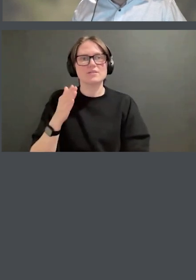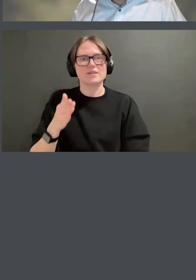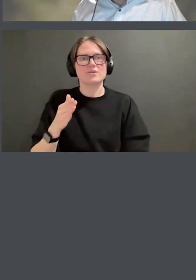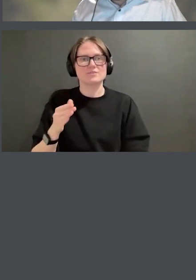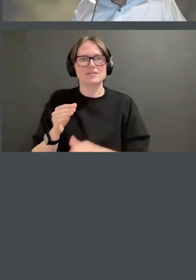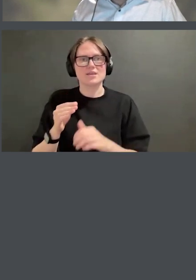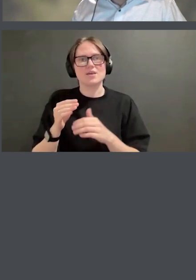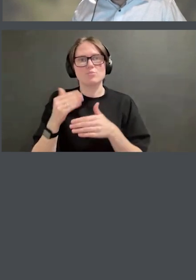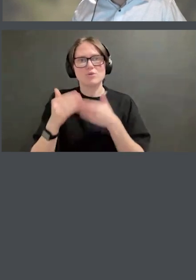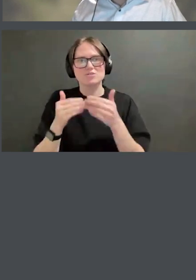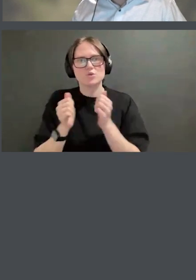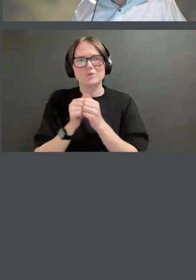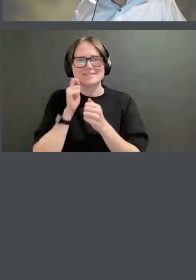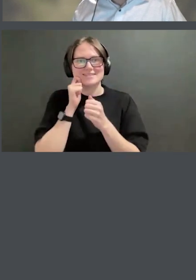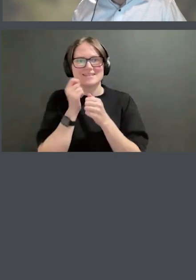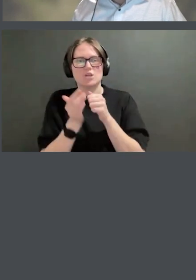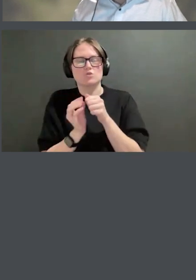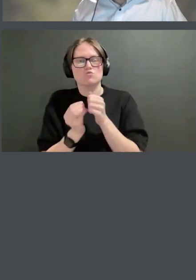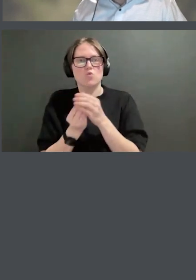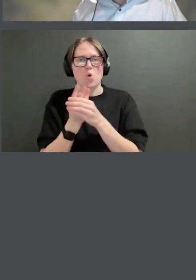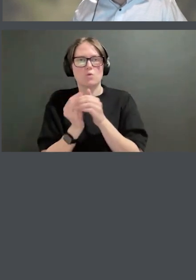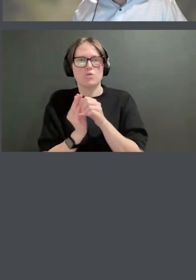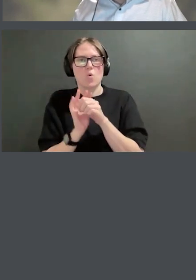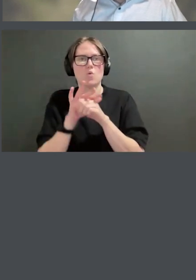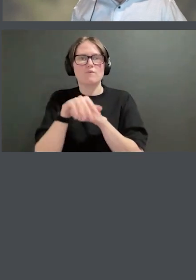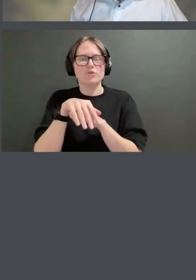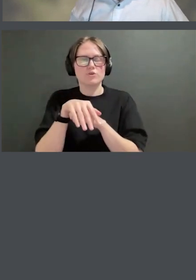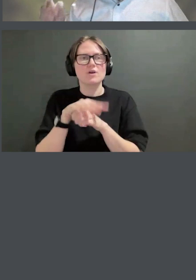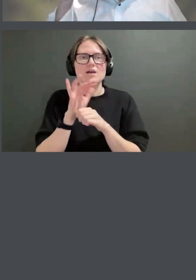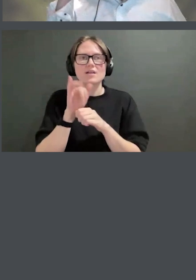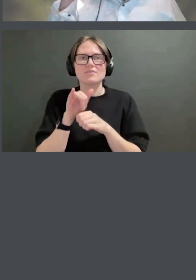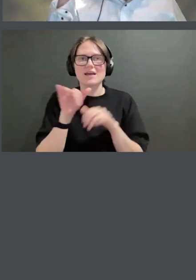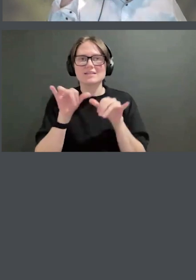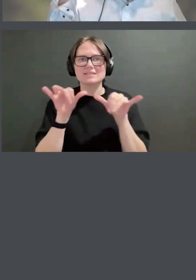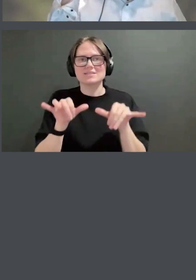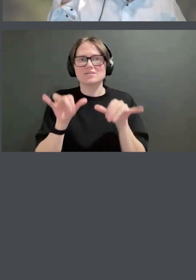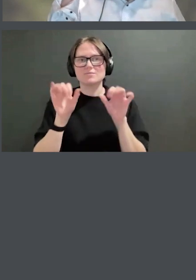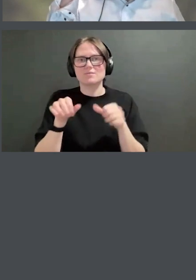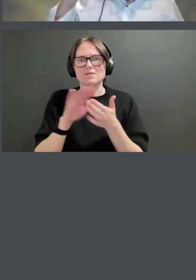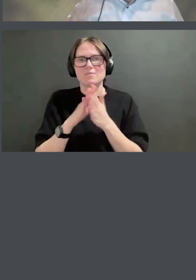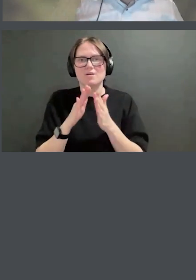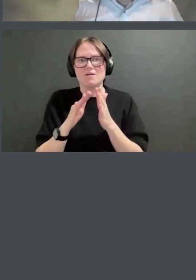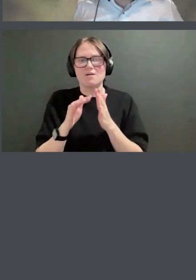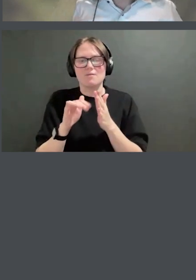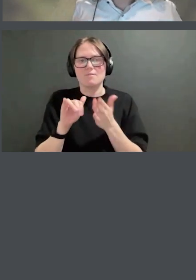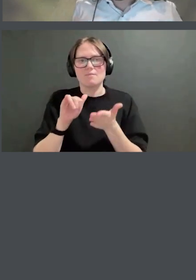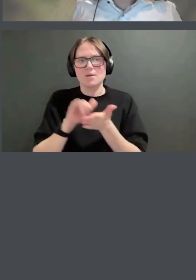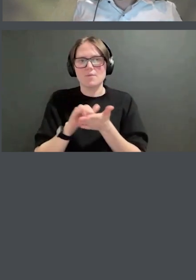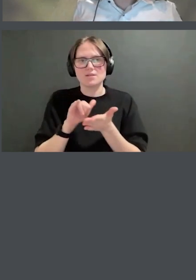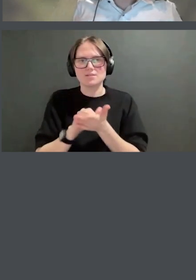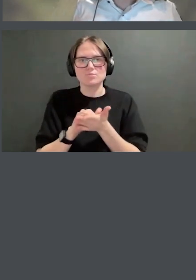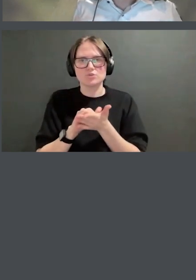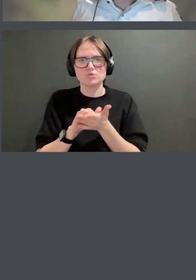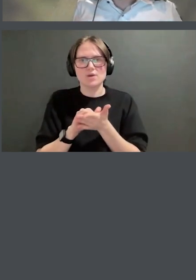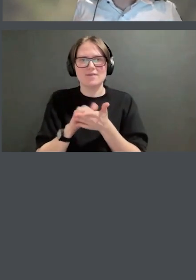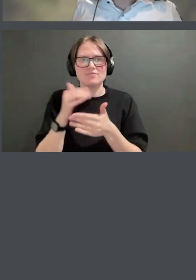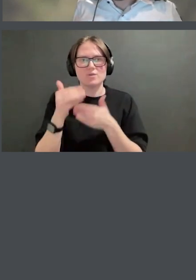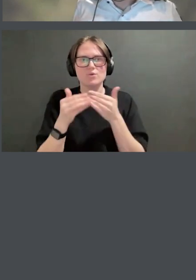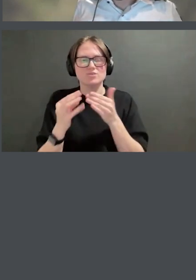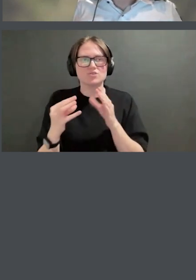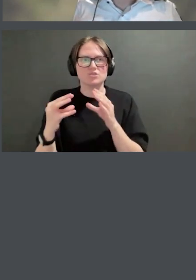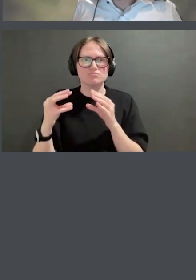some skin growth over the processor. And this kind of system can make it impossible to hook the